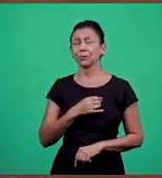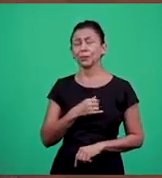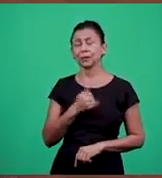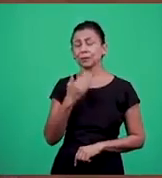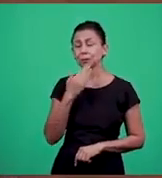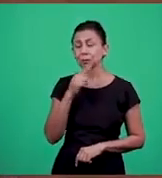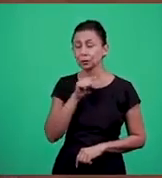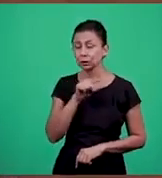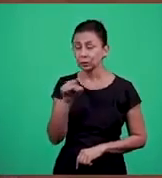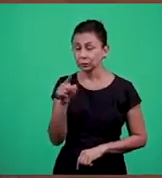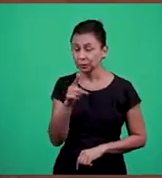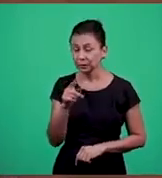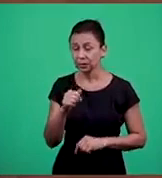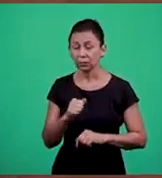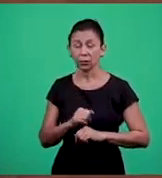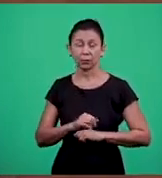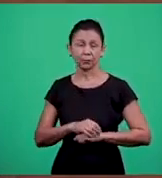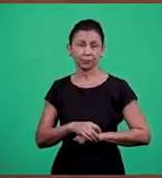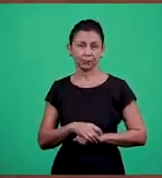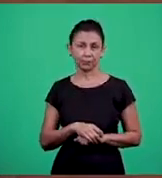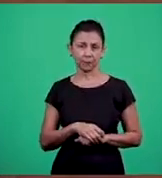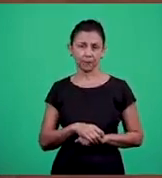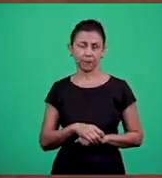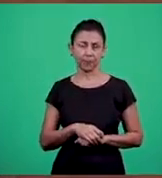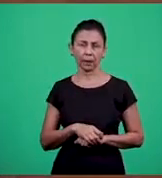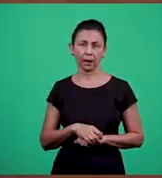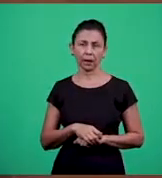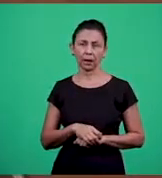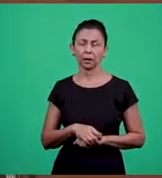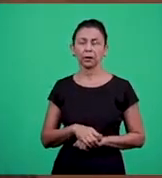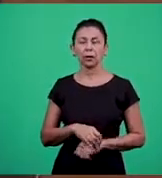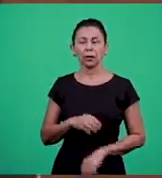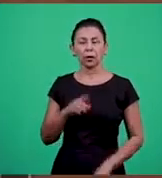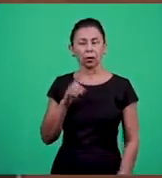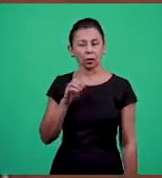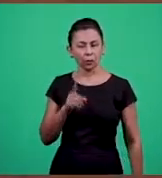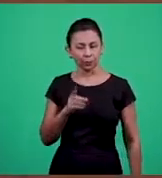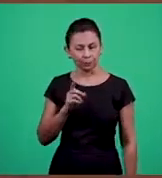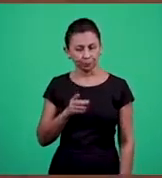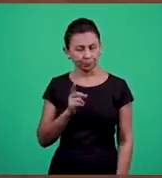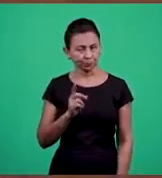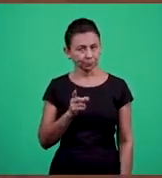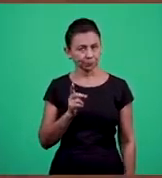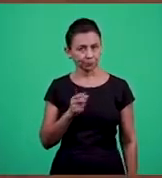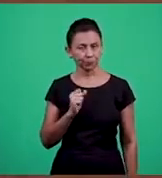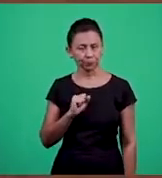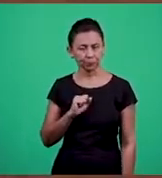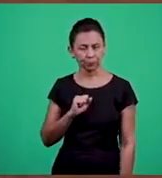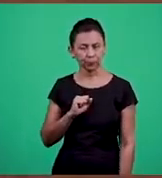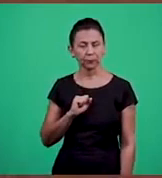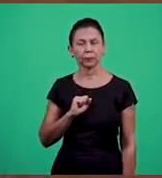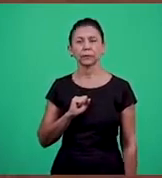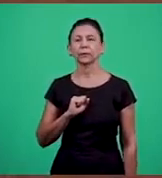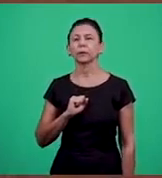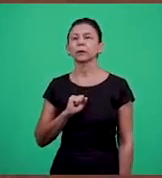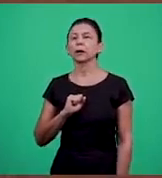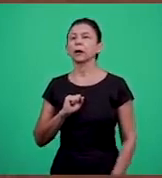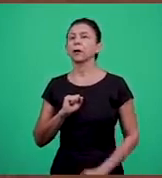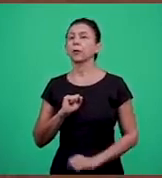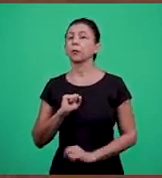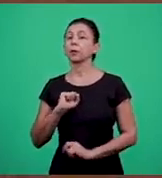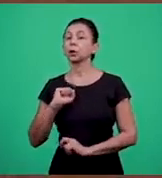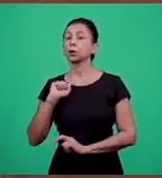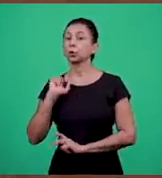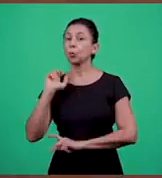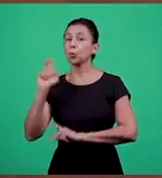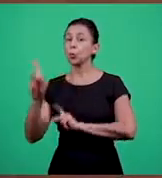she recognized that God was wonderful, that their God was powerful and wonderful.